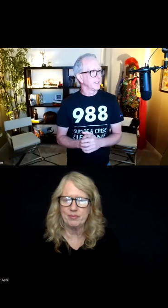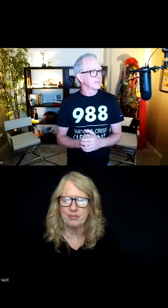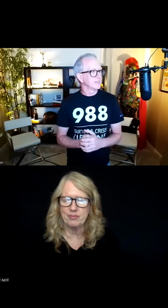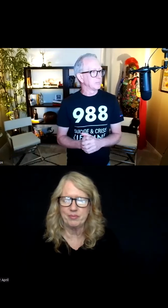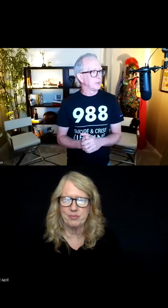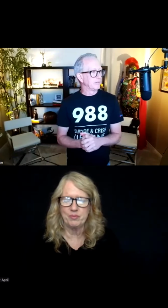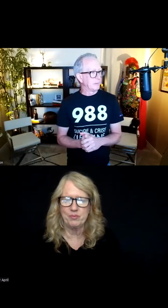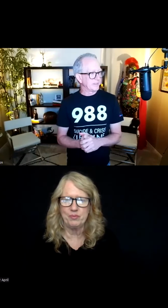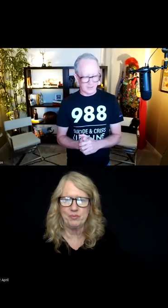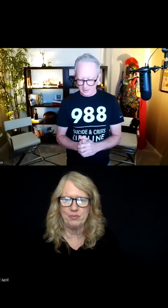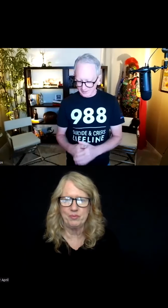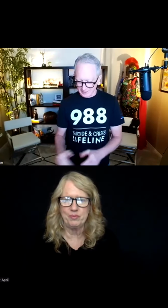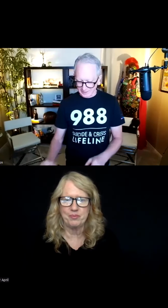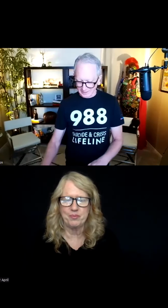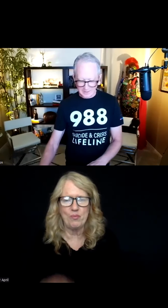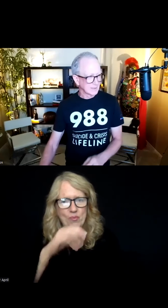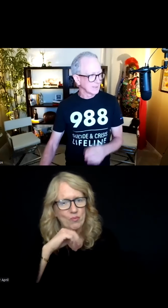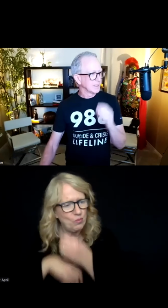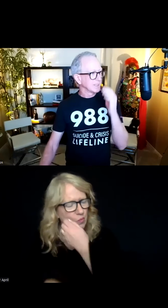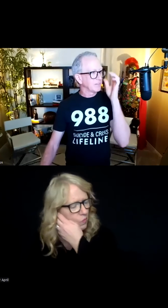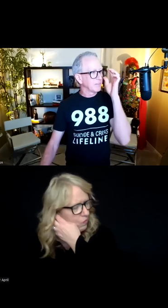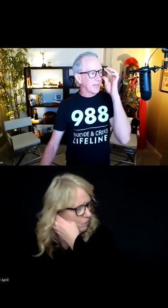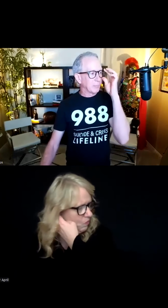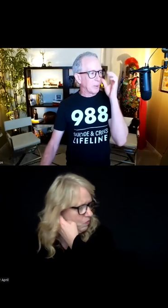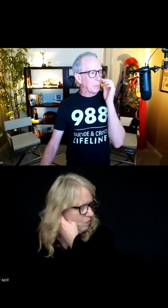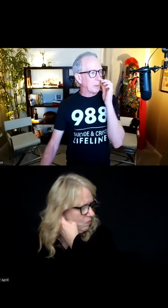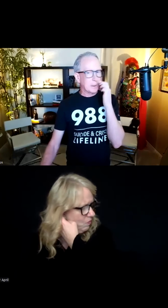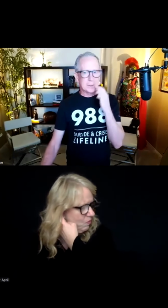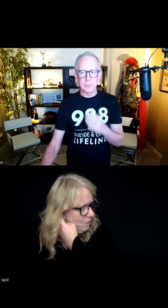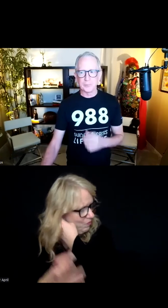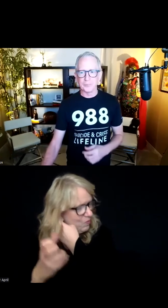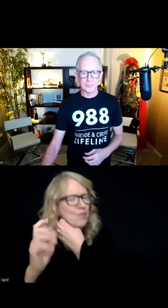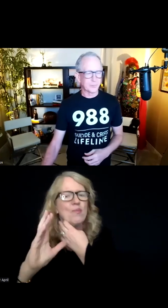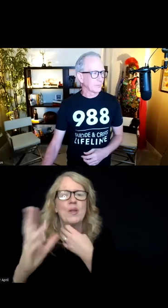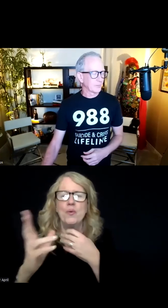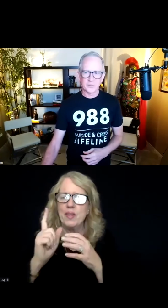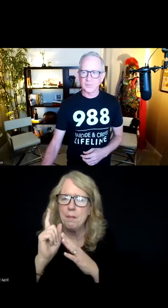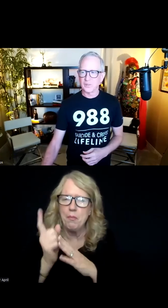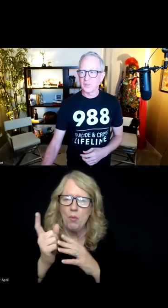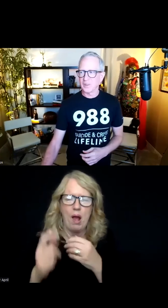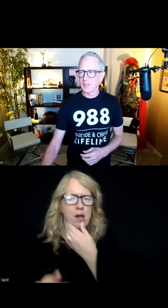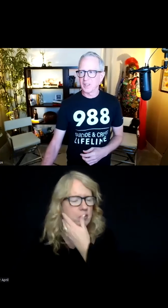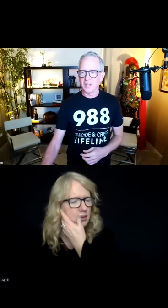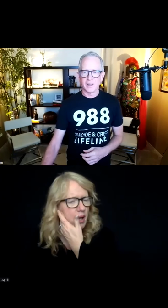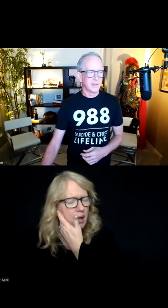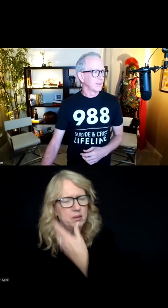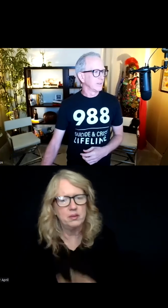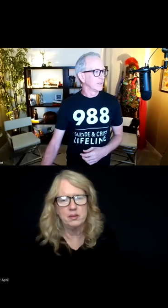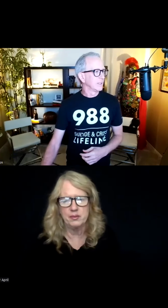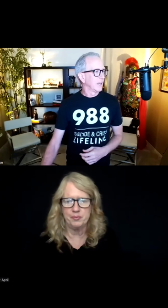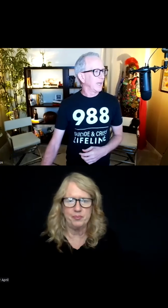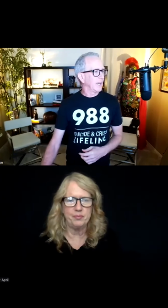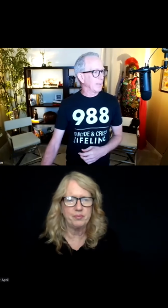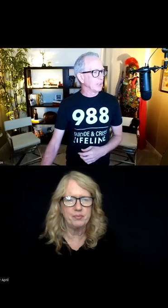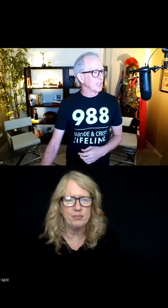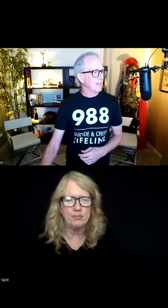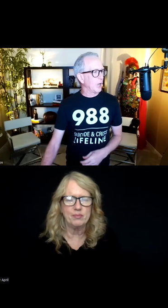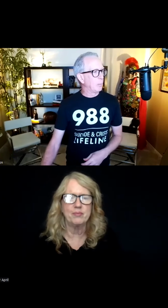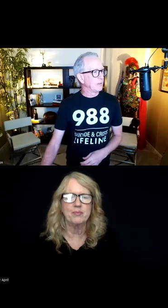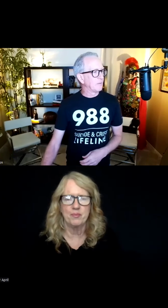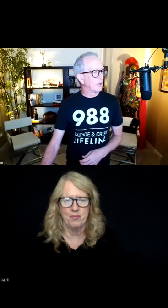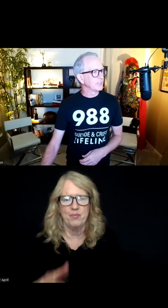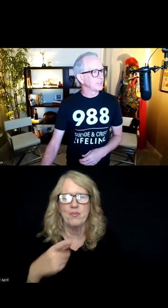There is some movement. Give that a moment. And I'm going